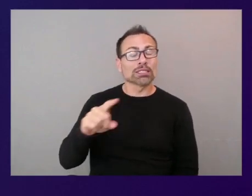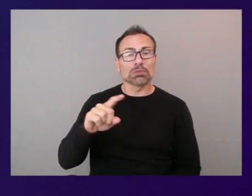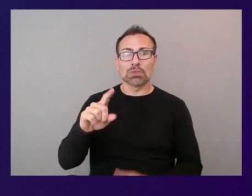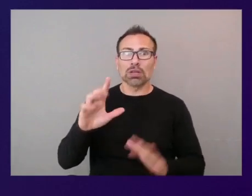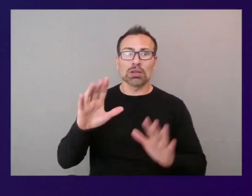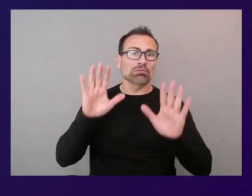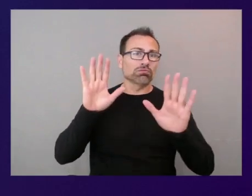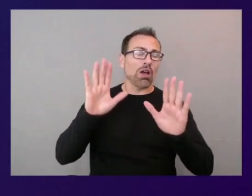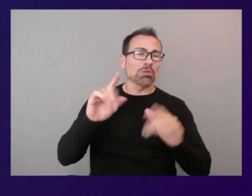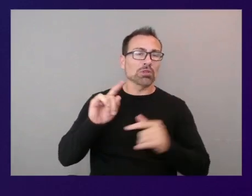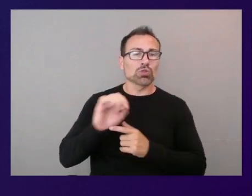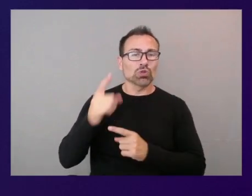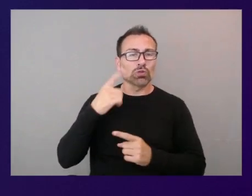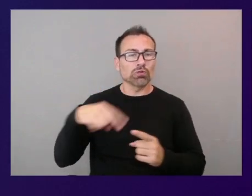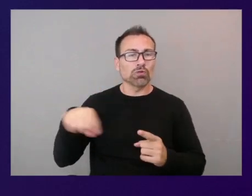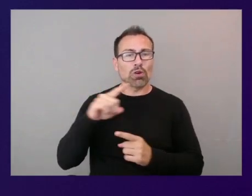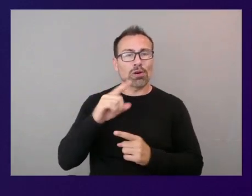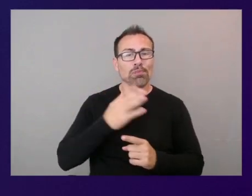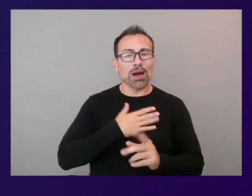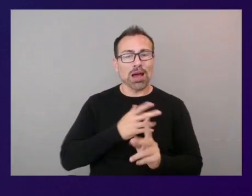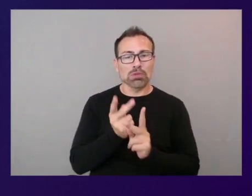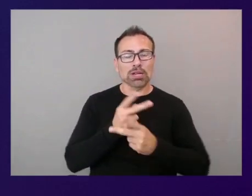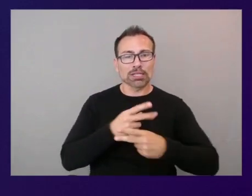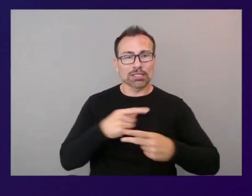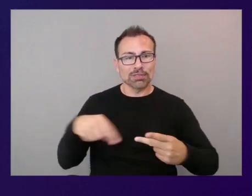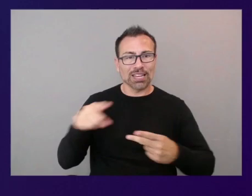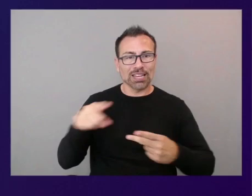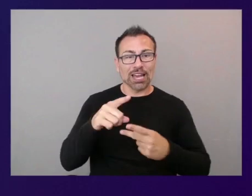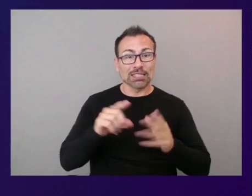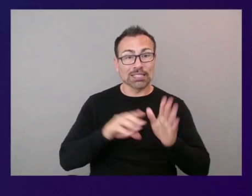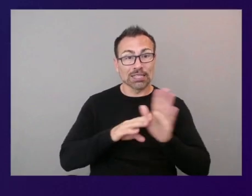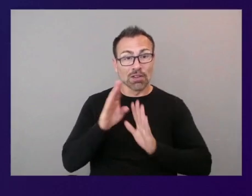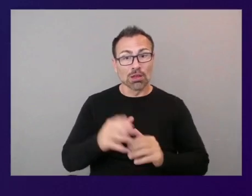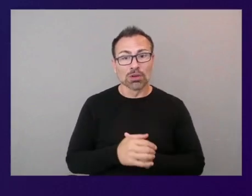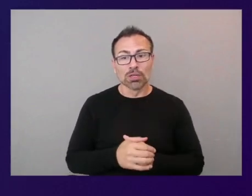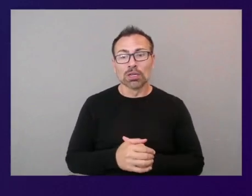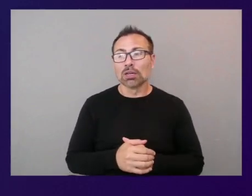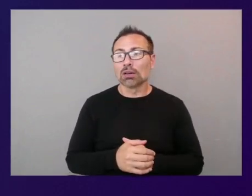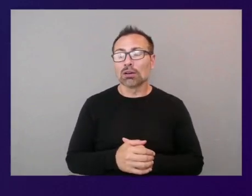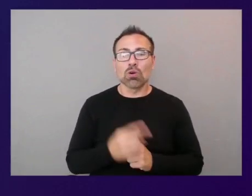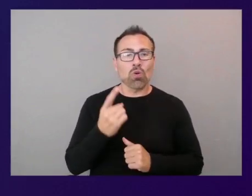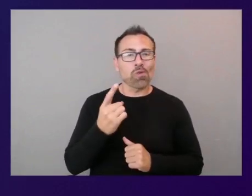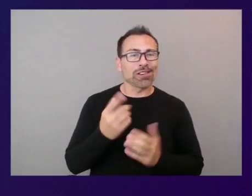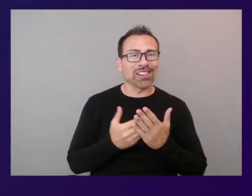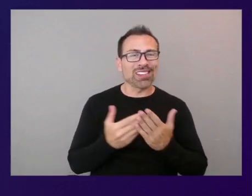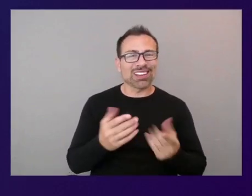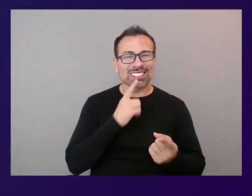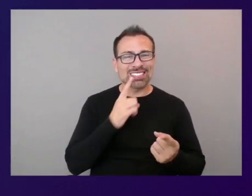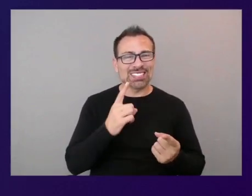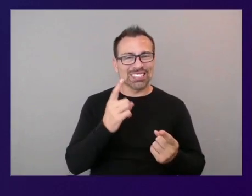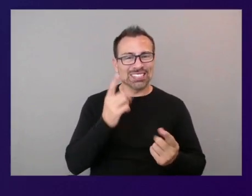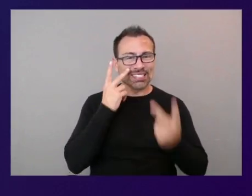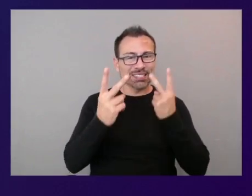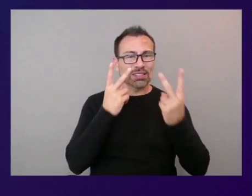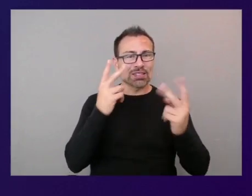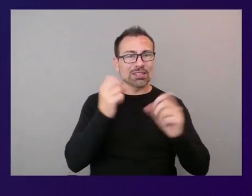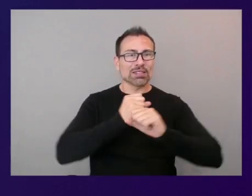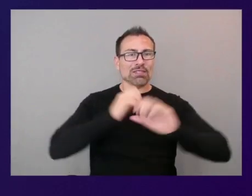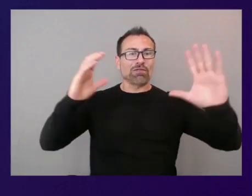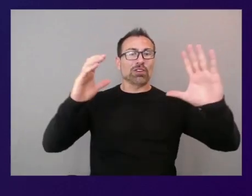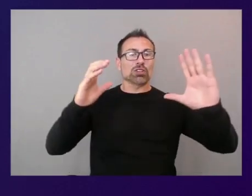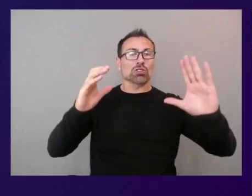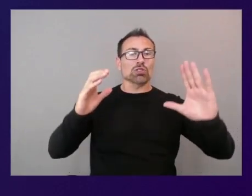Some things that really make it wonderful is the visual drag and drop. With serverless, a lot of things